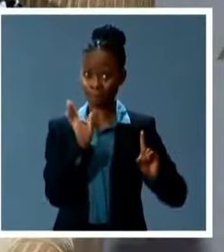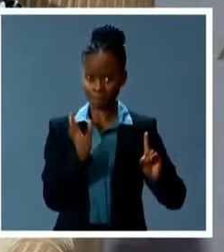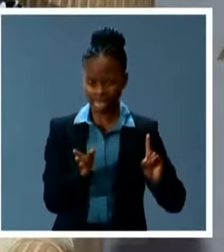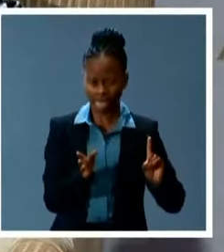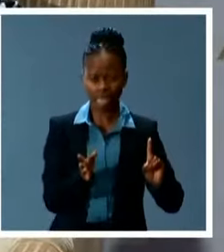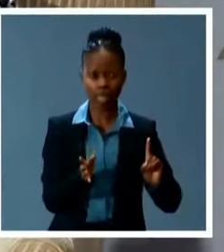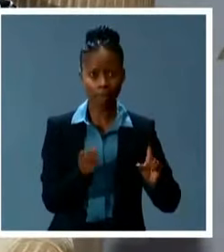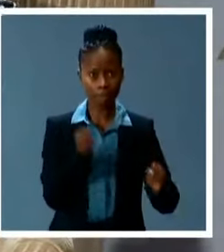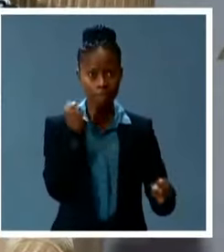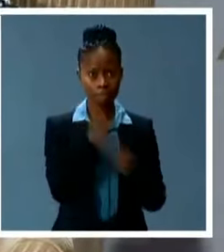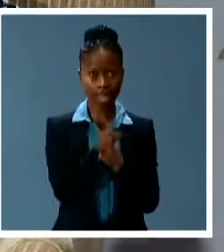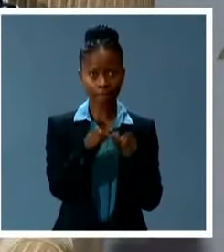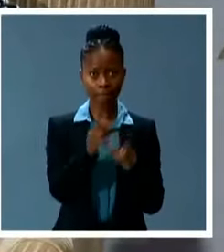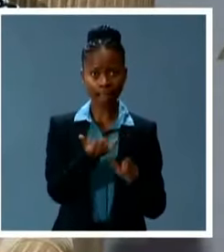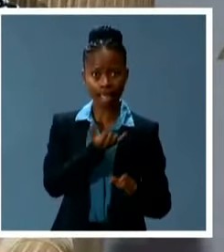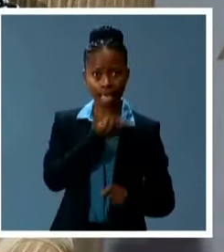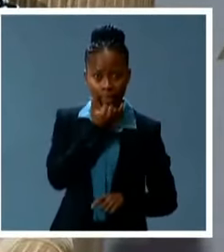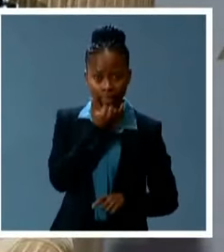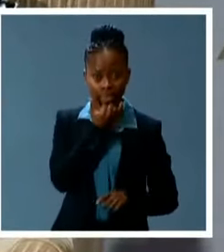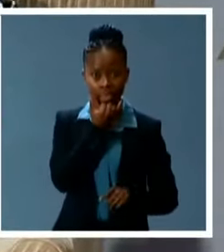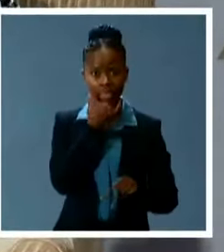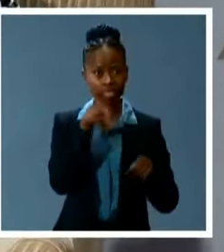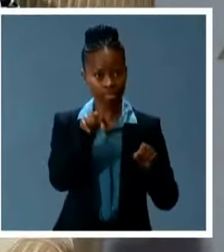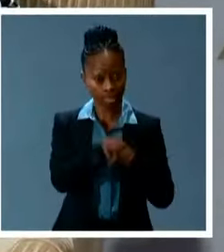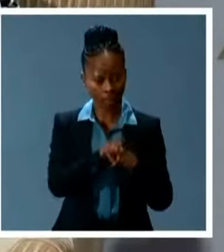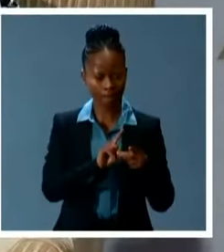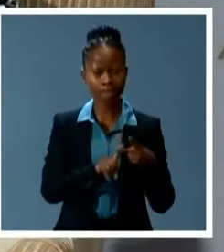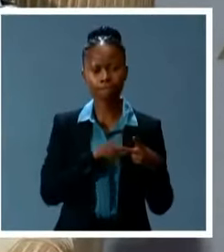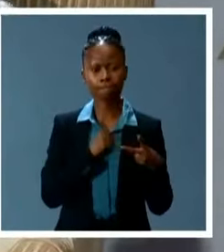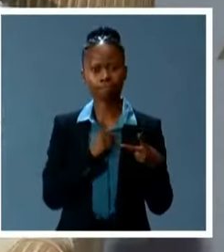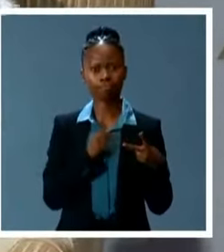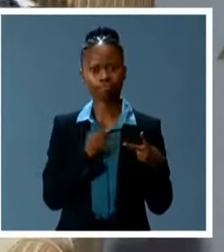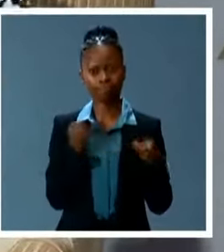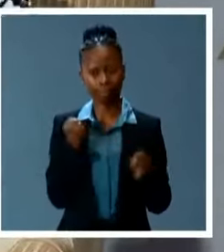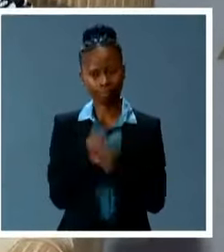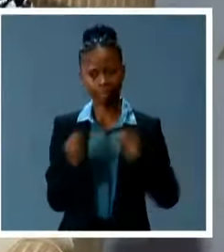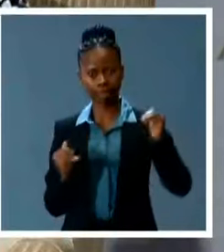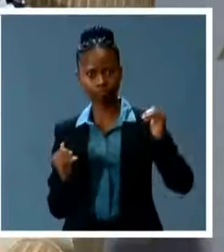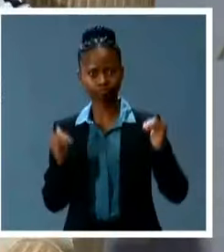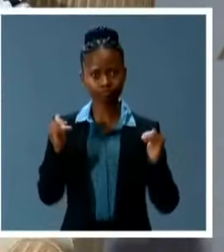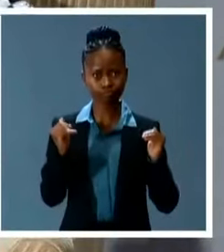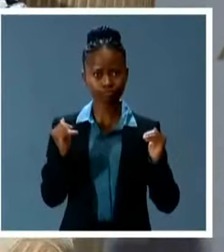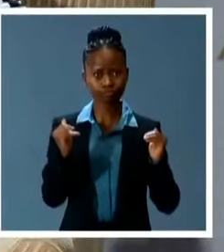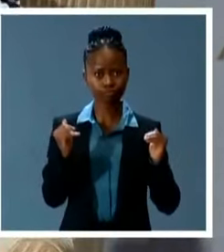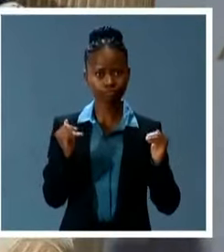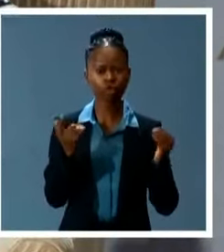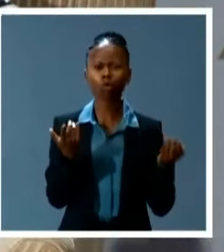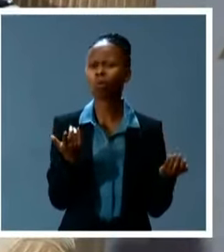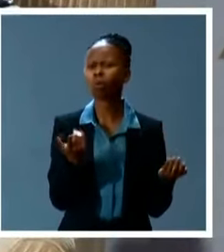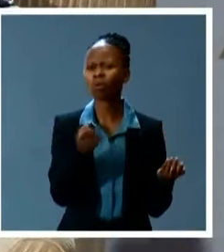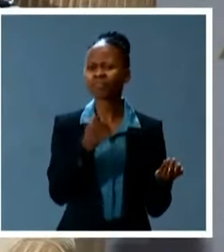think, greater chasms between people in society and, as a result, undermining the working class?